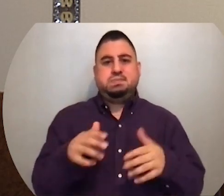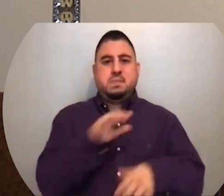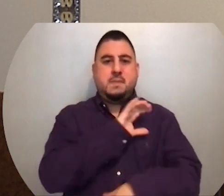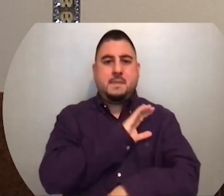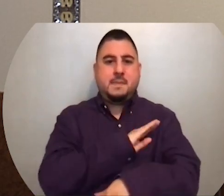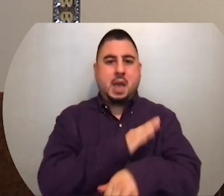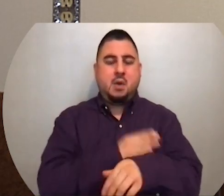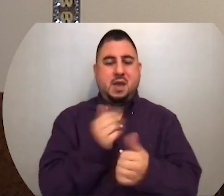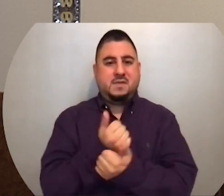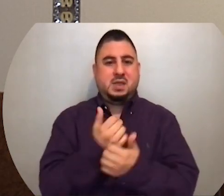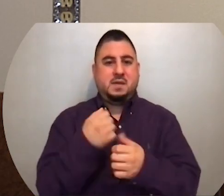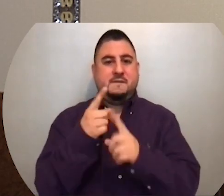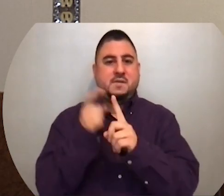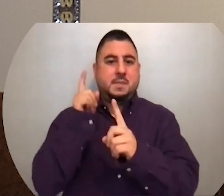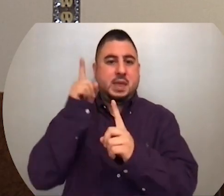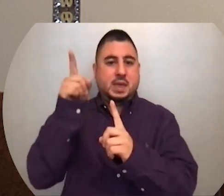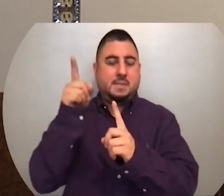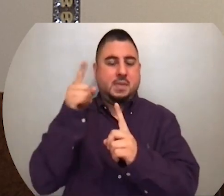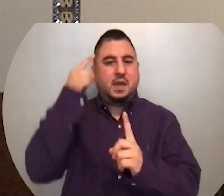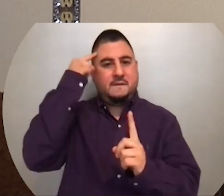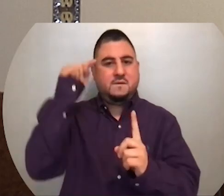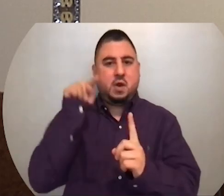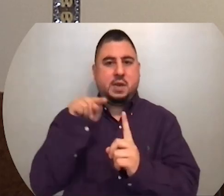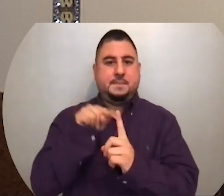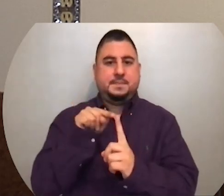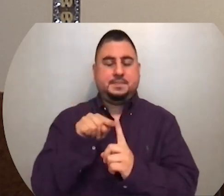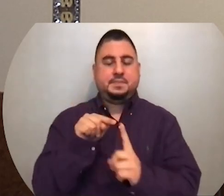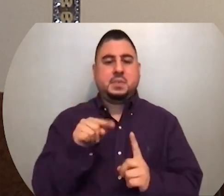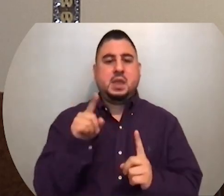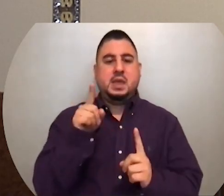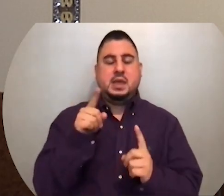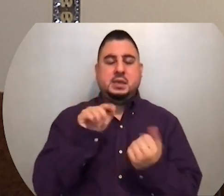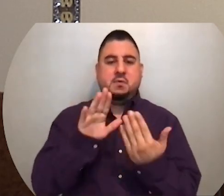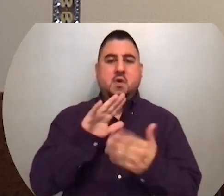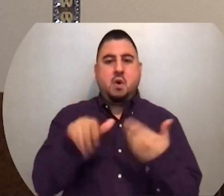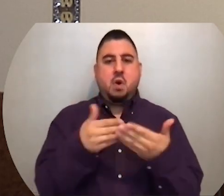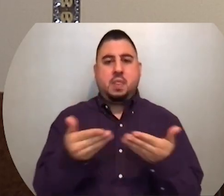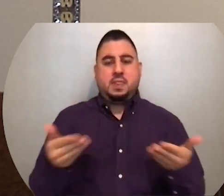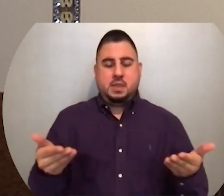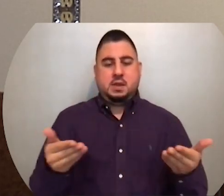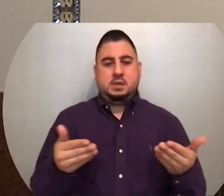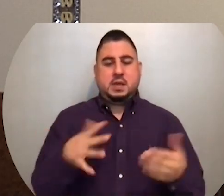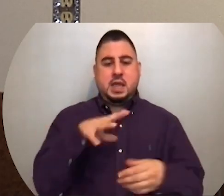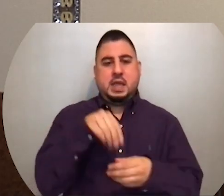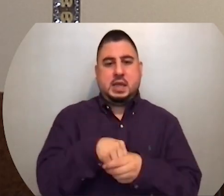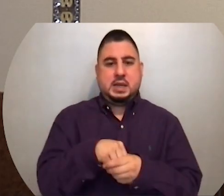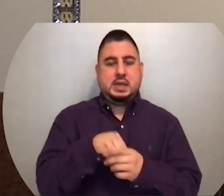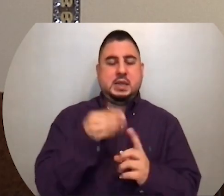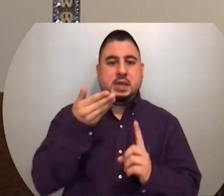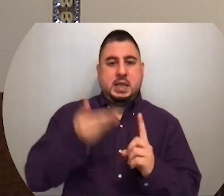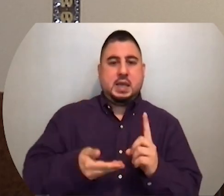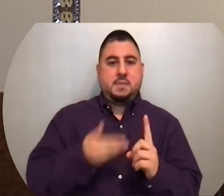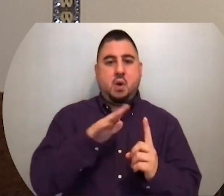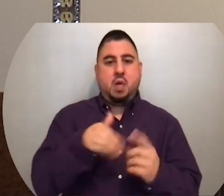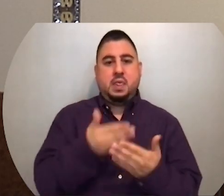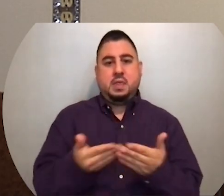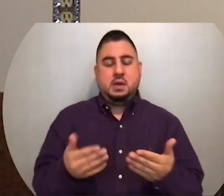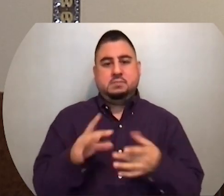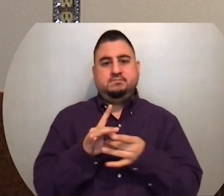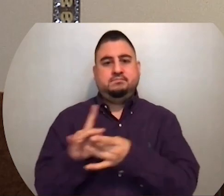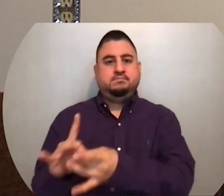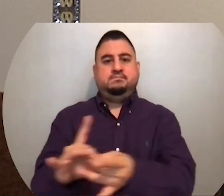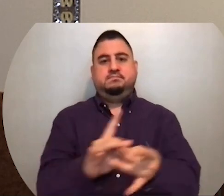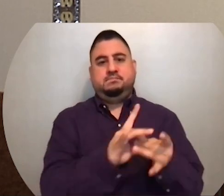are created through him and for him. He is before all things, and in him all things hold